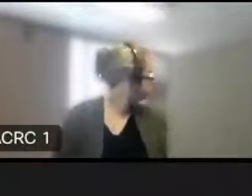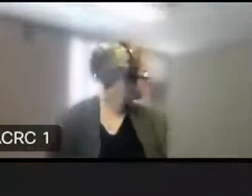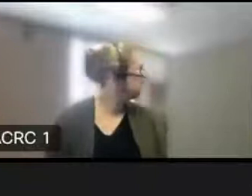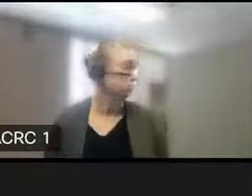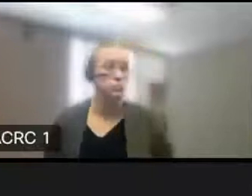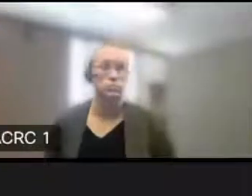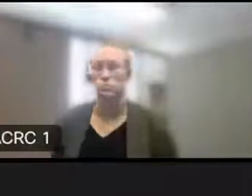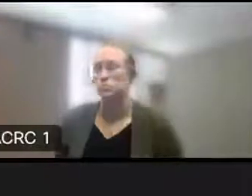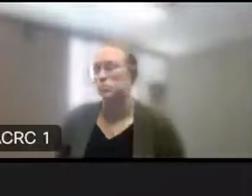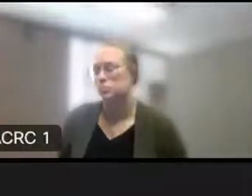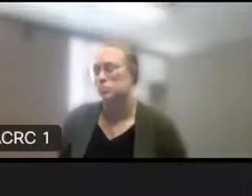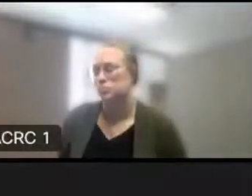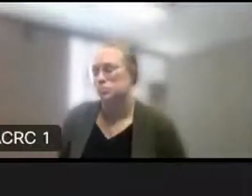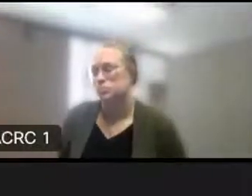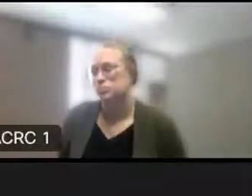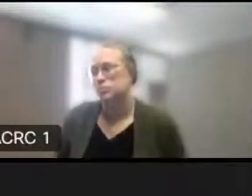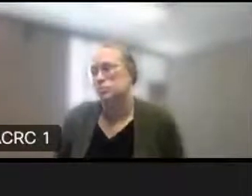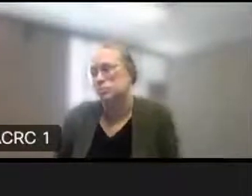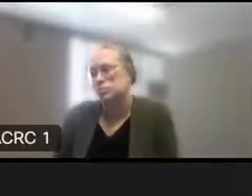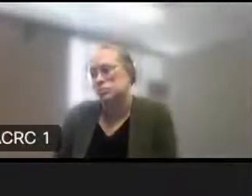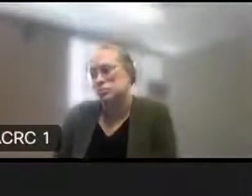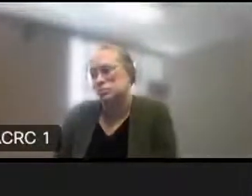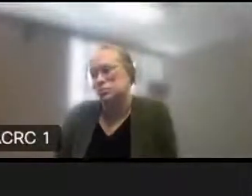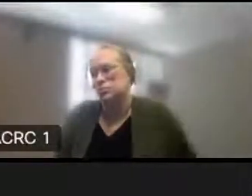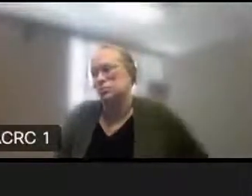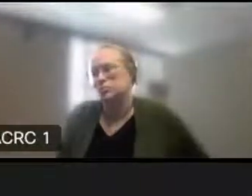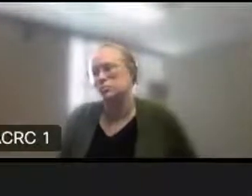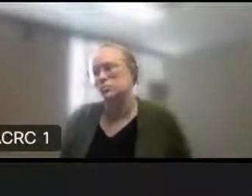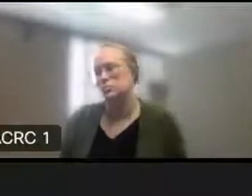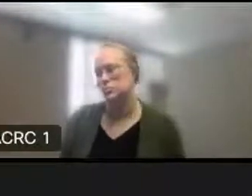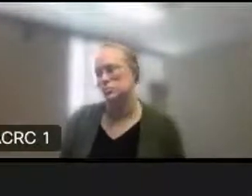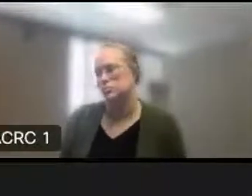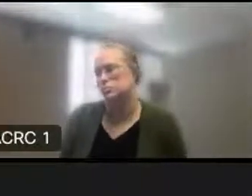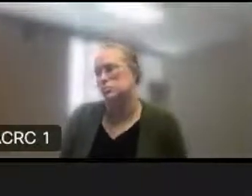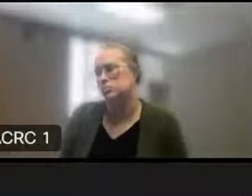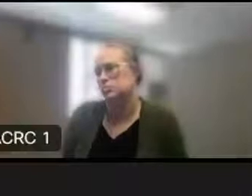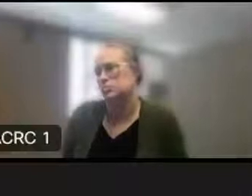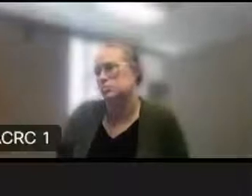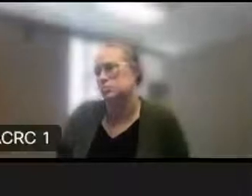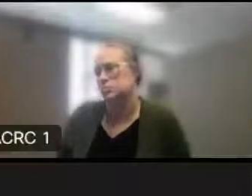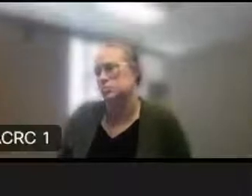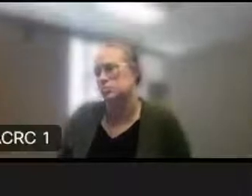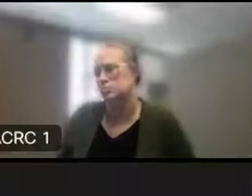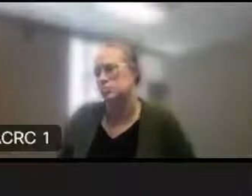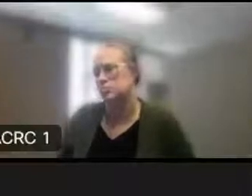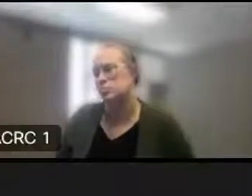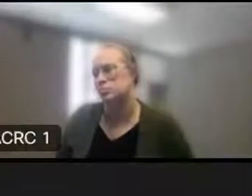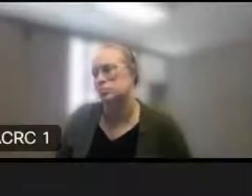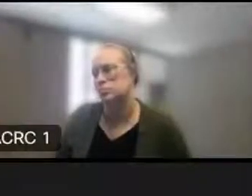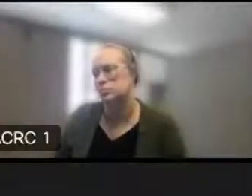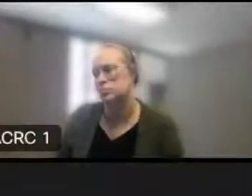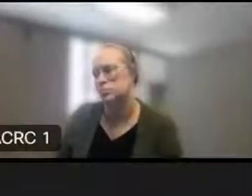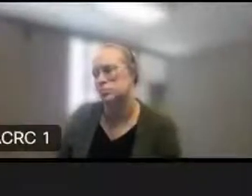be seeing a much larger amount of special incident reports that are going to need to be processed, by the regional centers. So I